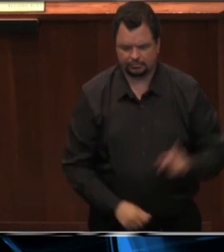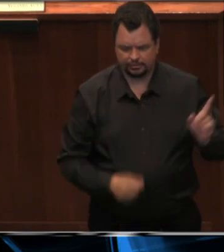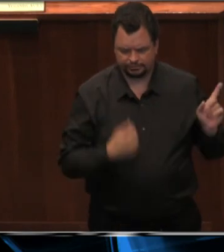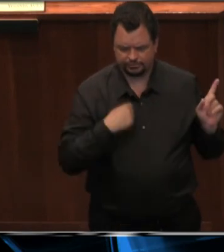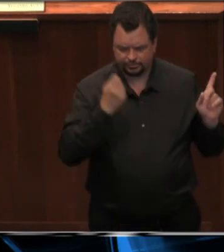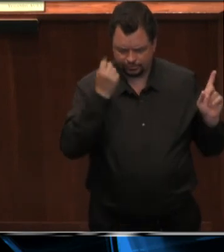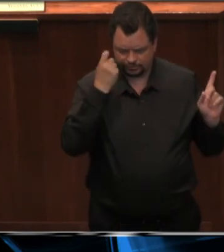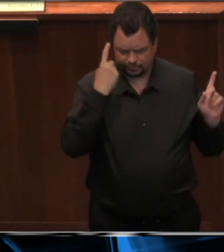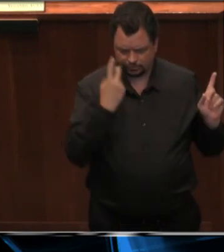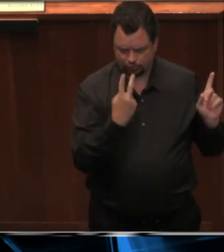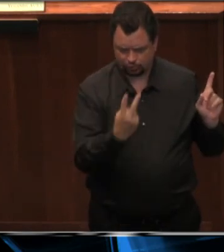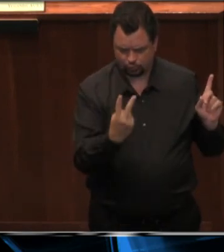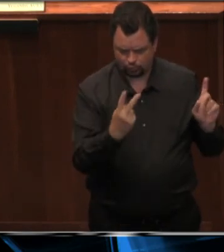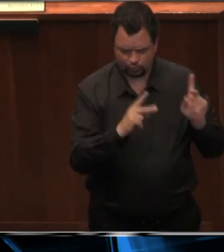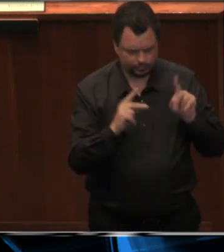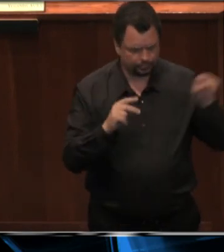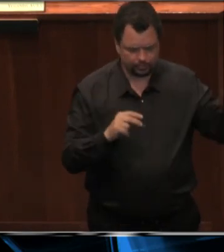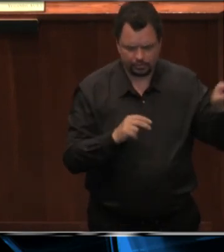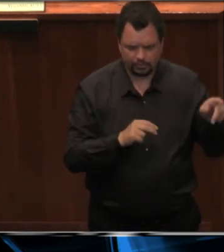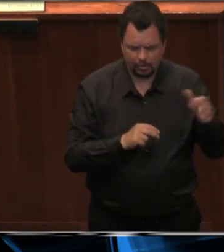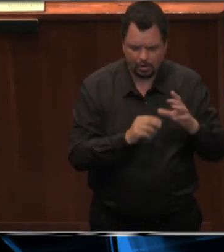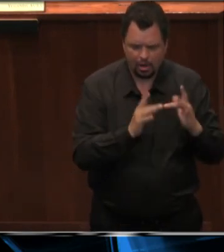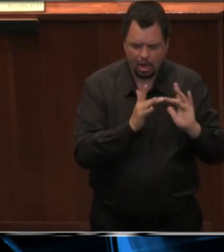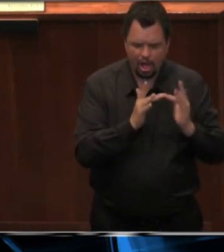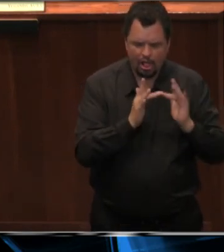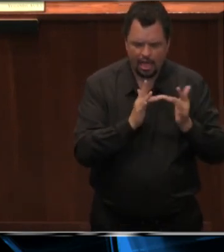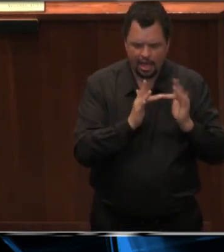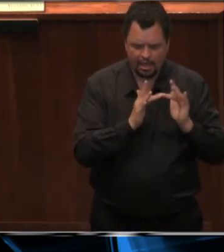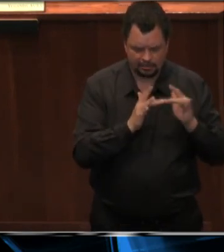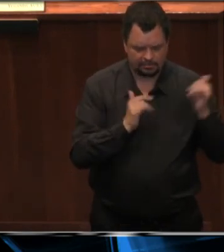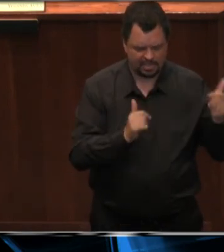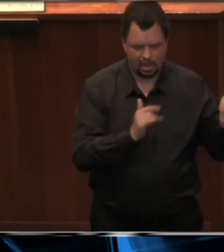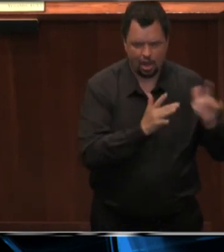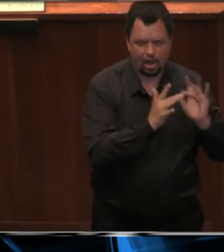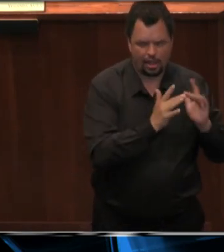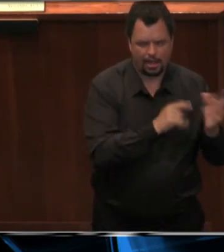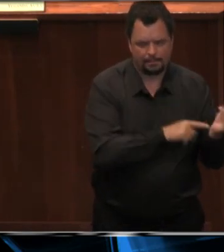correct? 3 now. Okay, please go ahead.